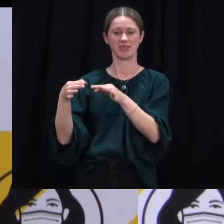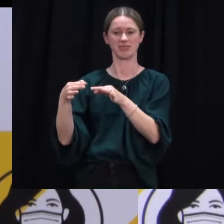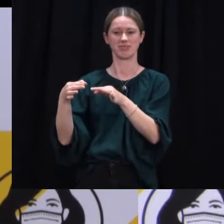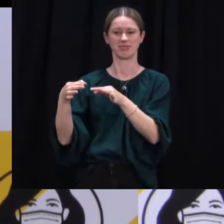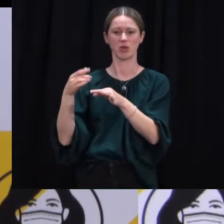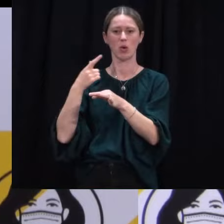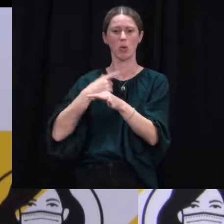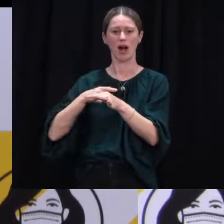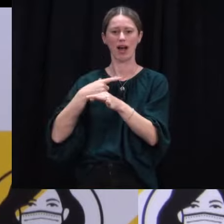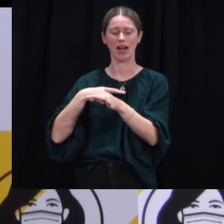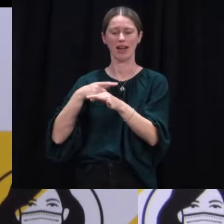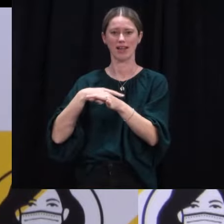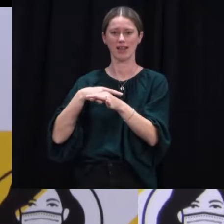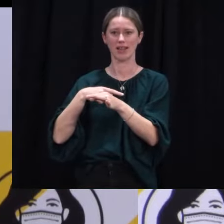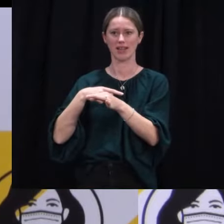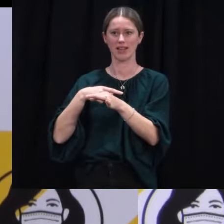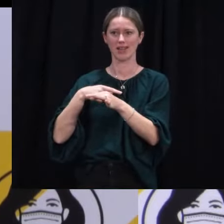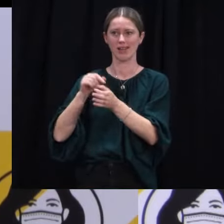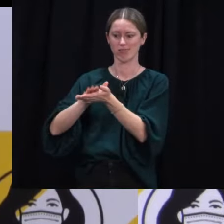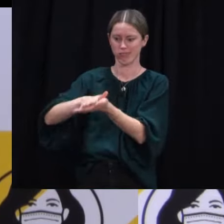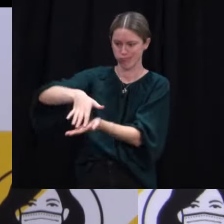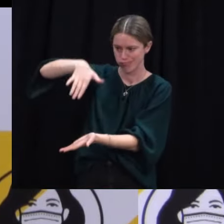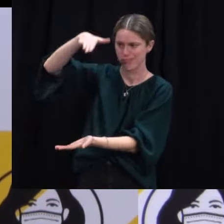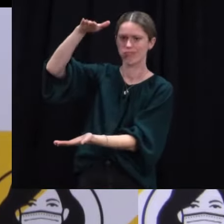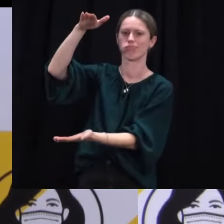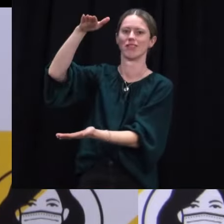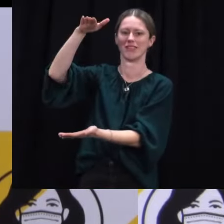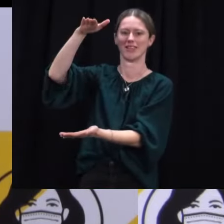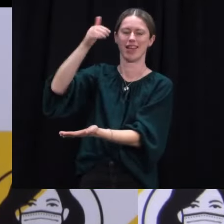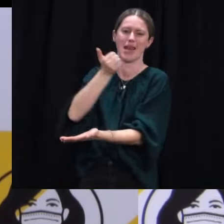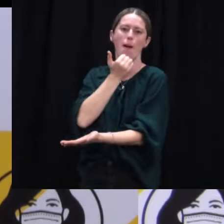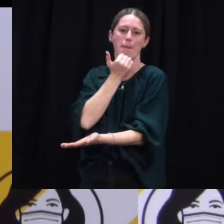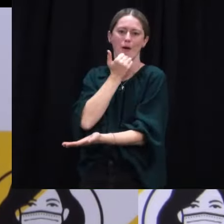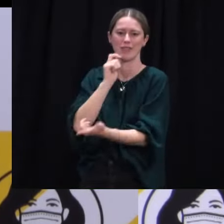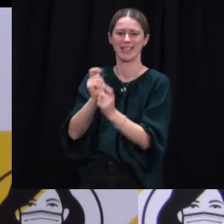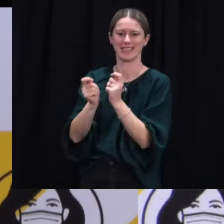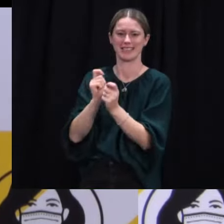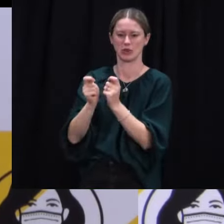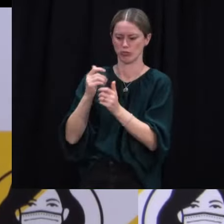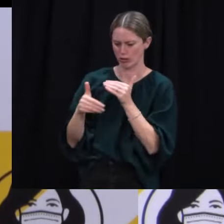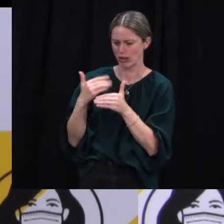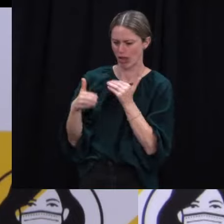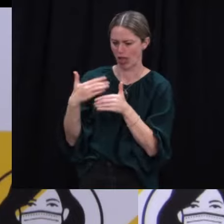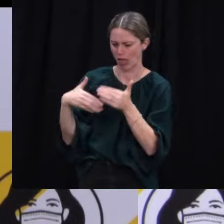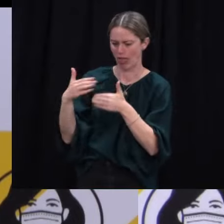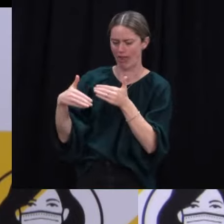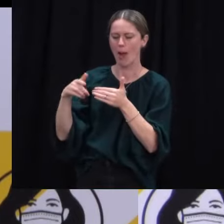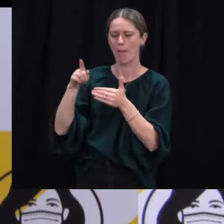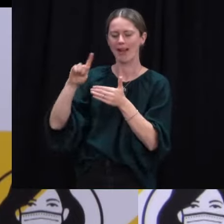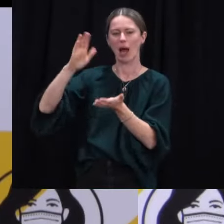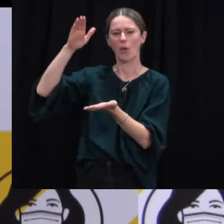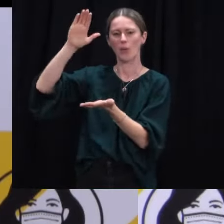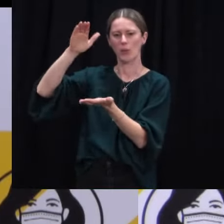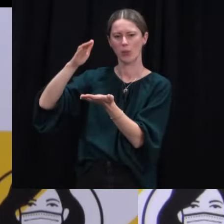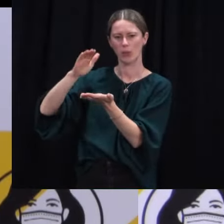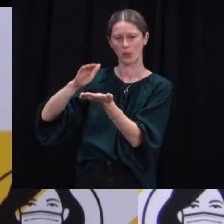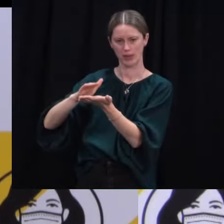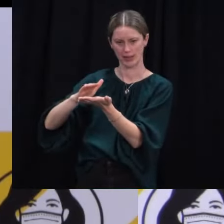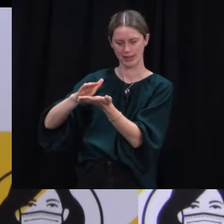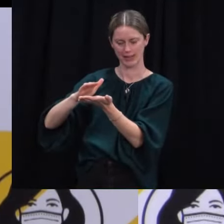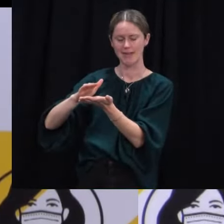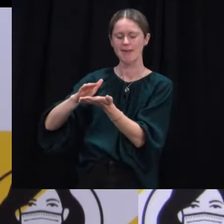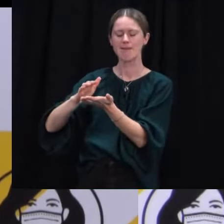a backlog in the context of a massive surge in the number of tests. That has been cleared, more or less cleared